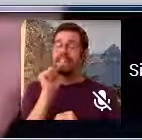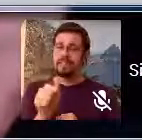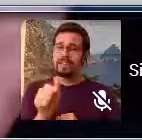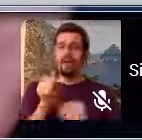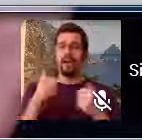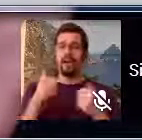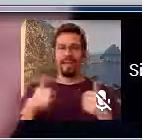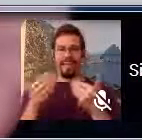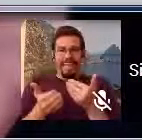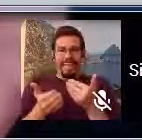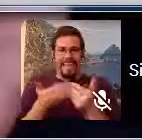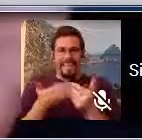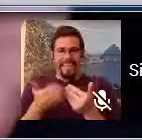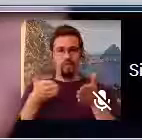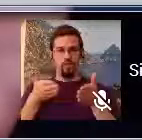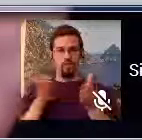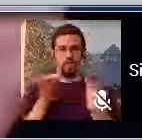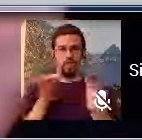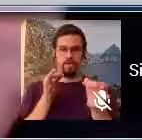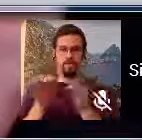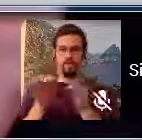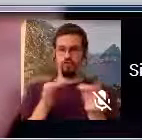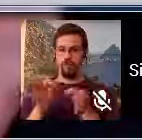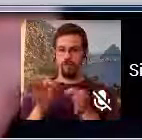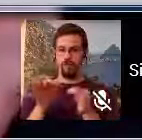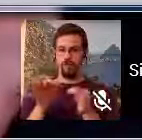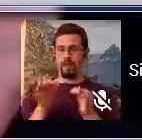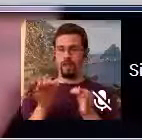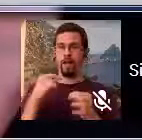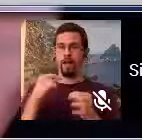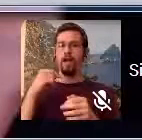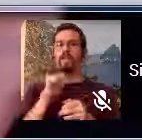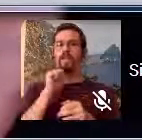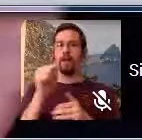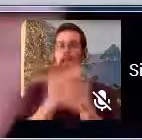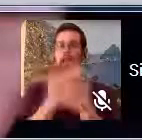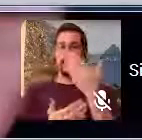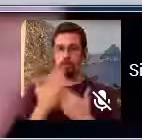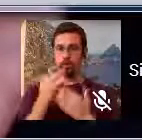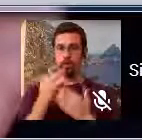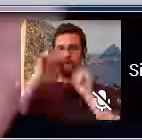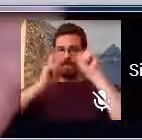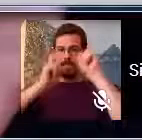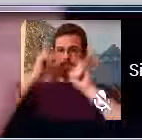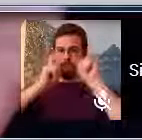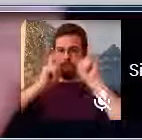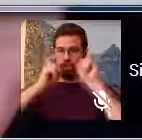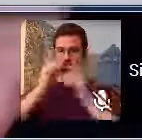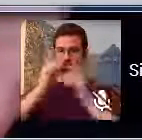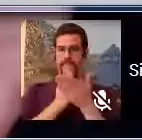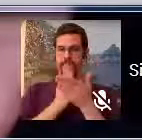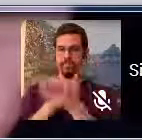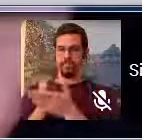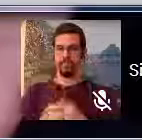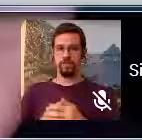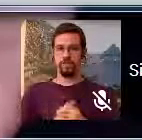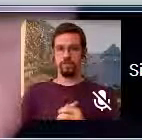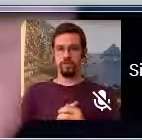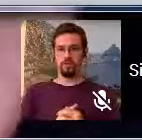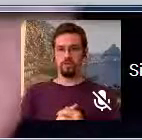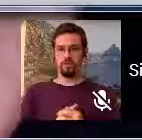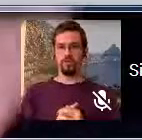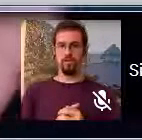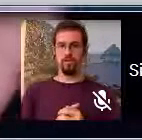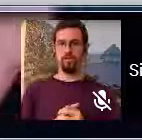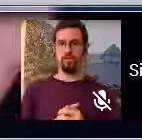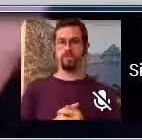describe the NMFs. And non-manuals. Non-manuals. Okay. It is